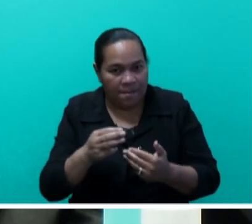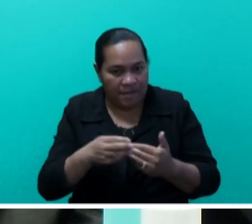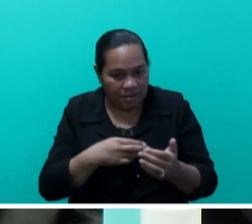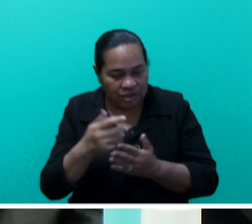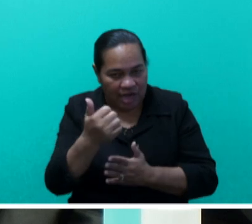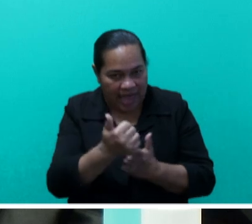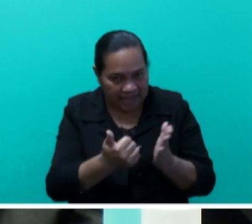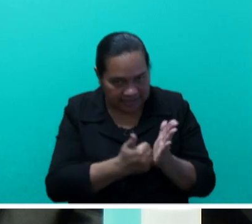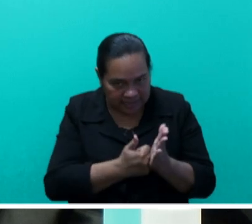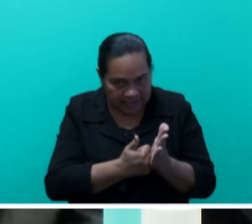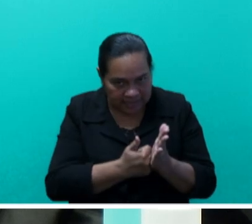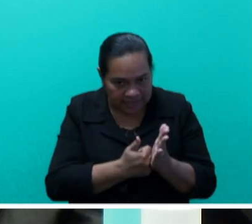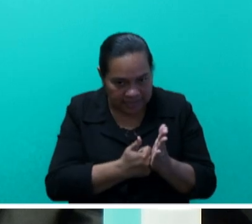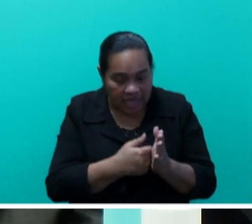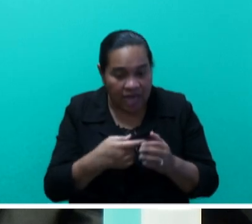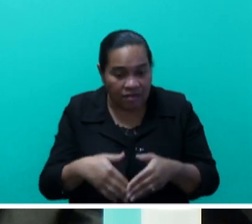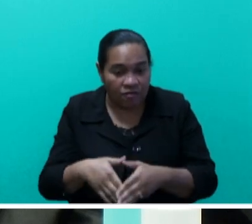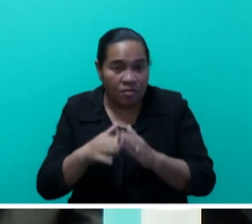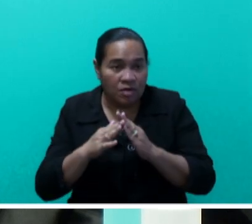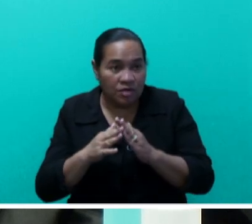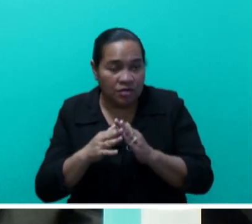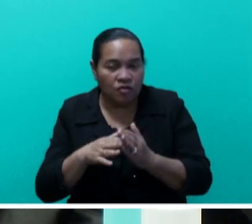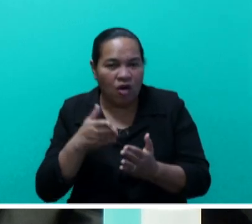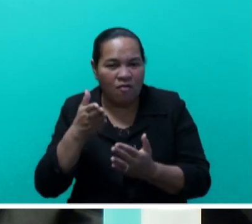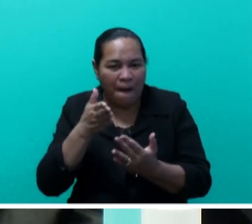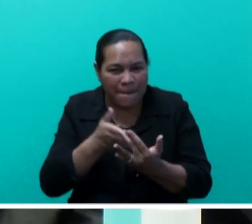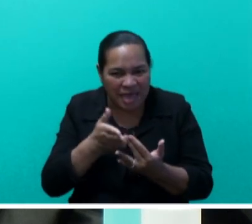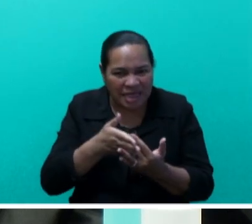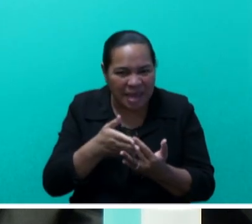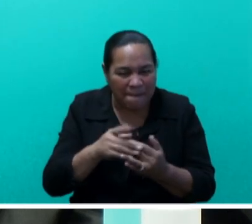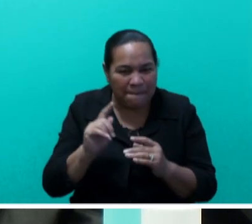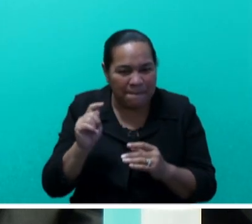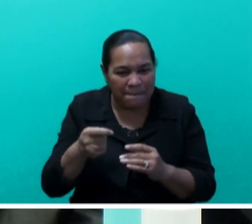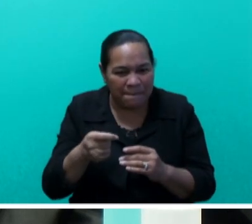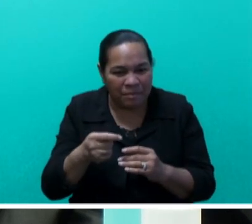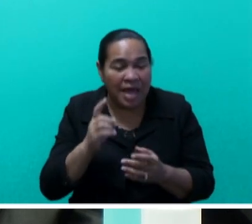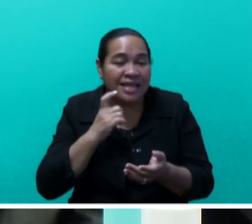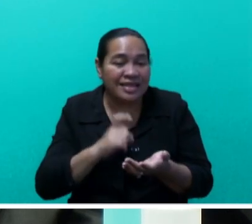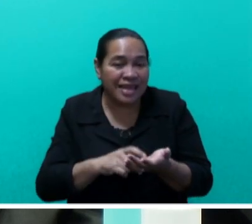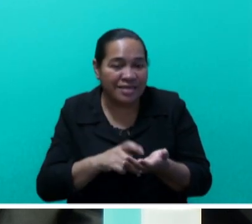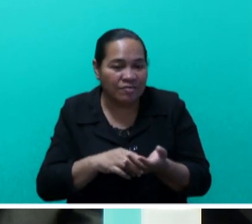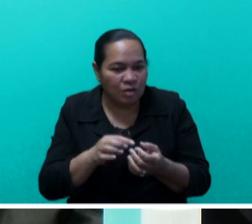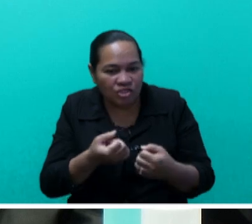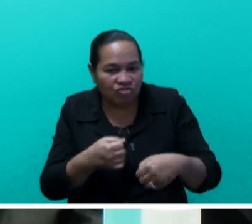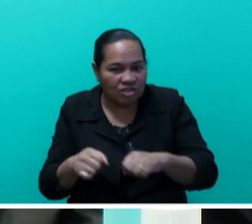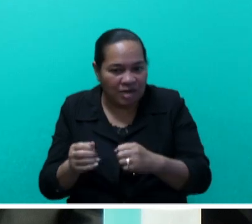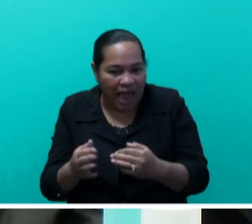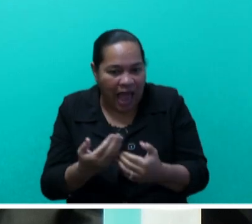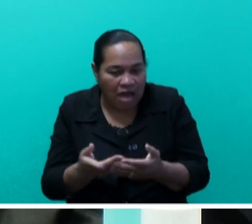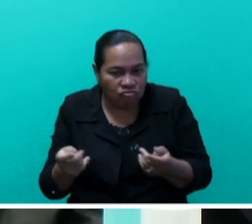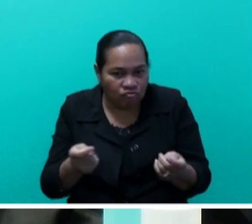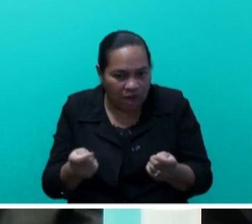Act, formulation of the mid-term debt management strategy as part of